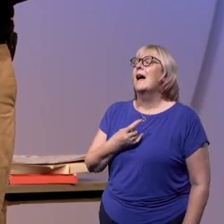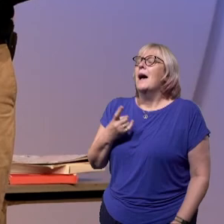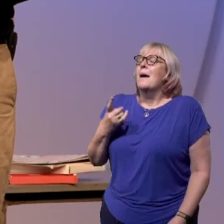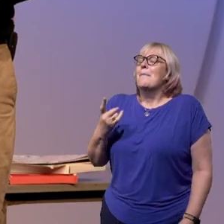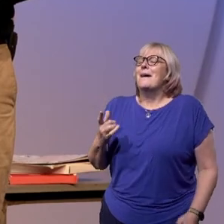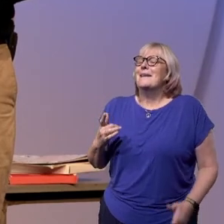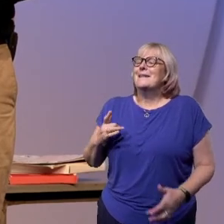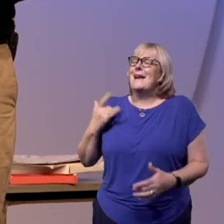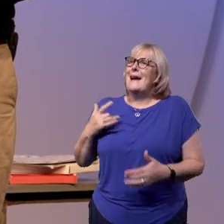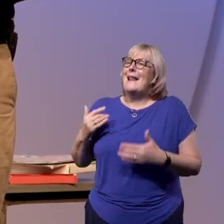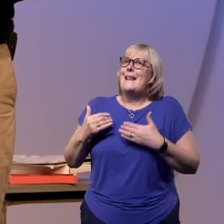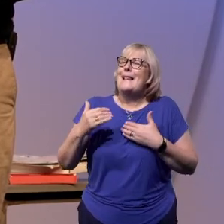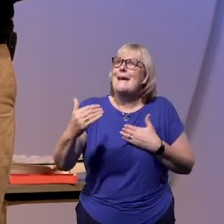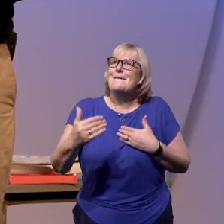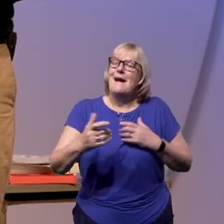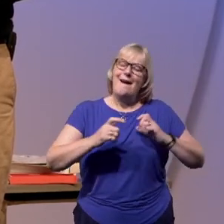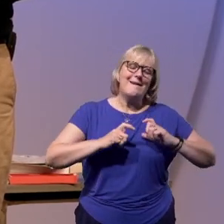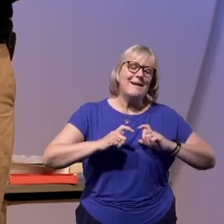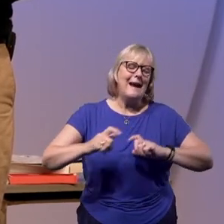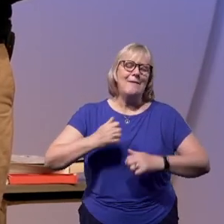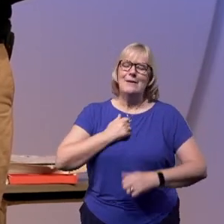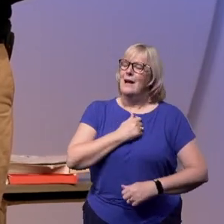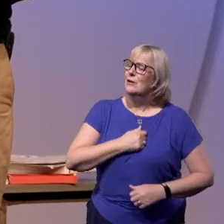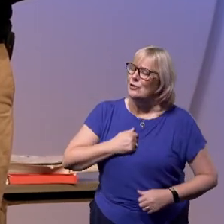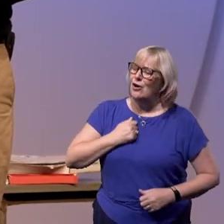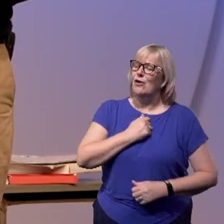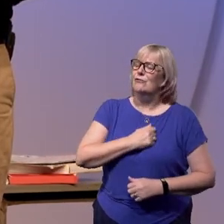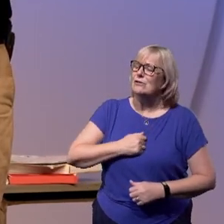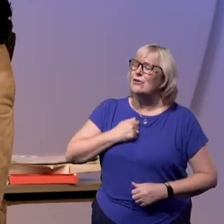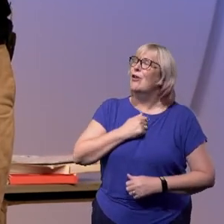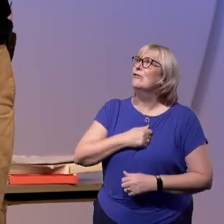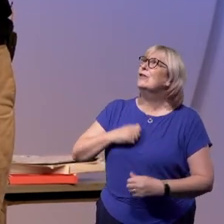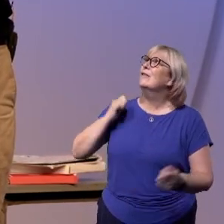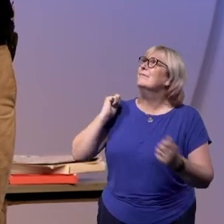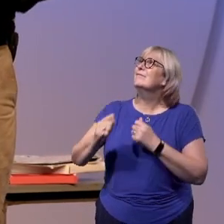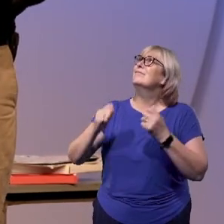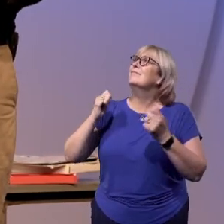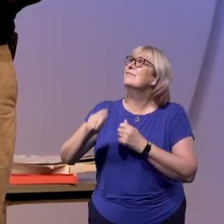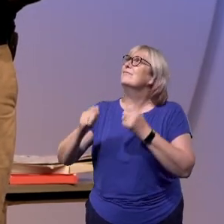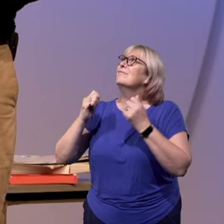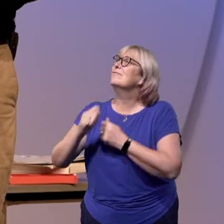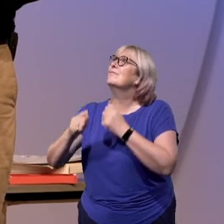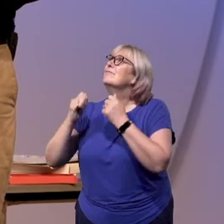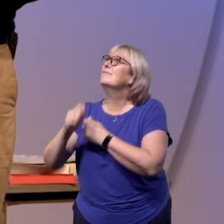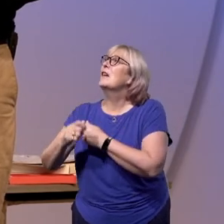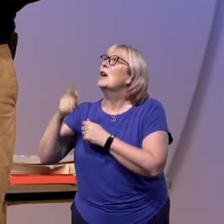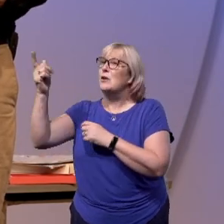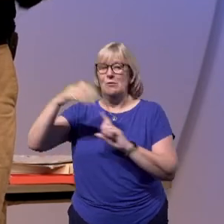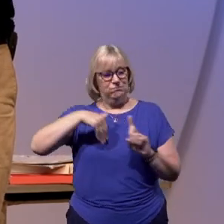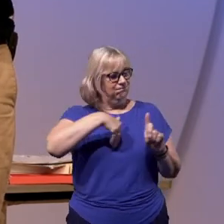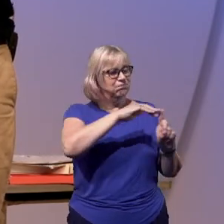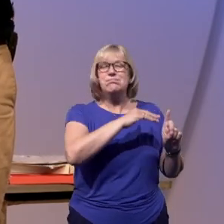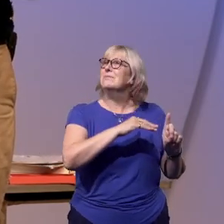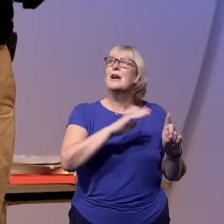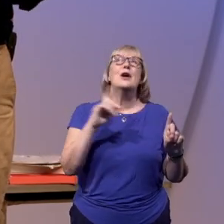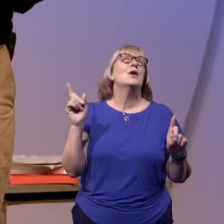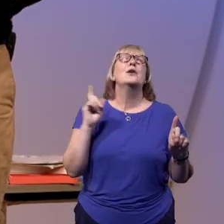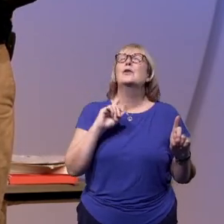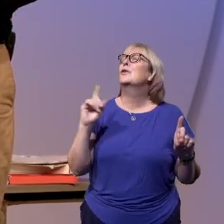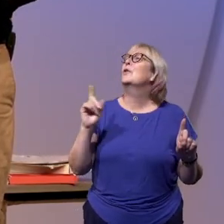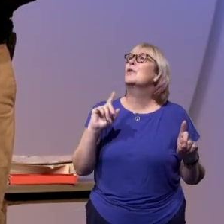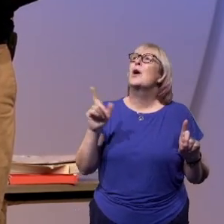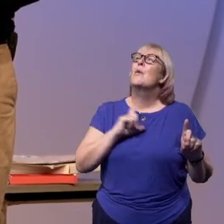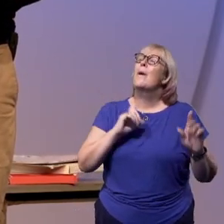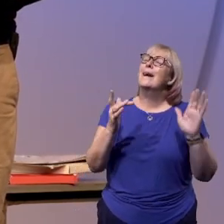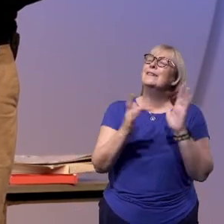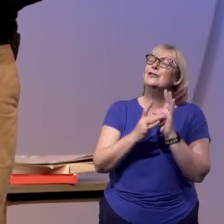and fly repenting to thy outstretched arms. Thou wilt not cast me off, for Jesus brings me near. Thou wilt not condemn me, for he died in my